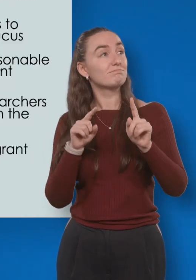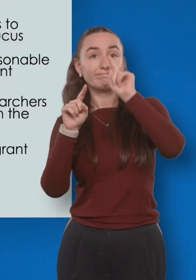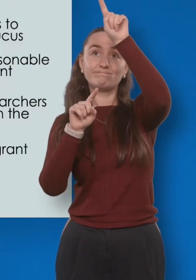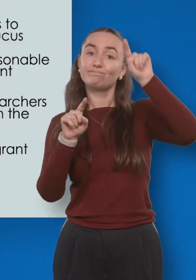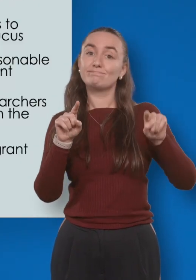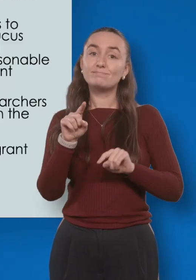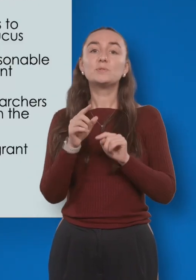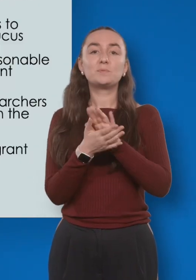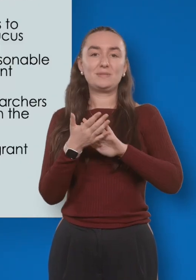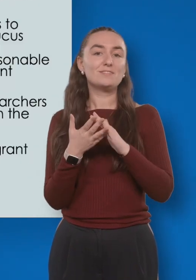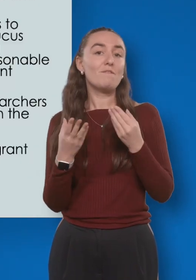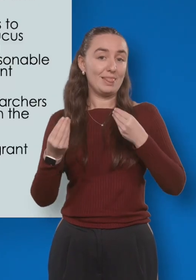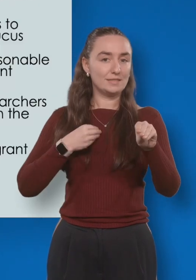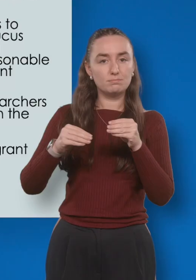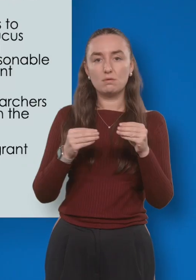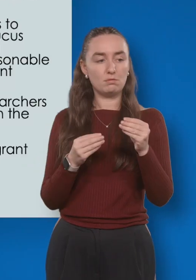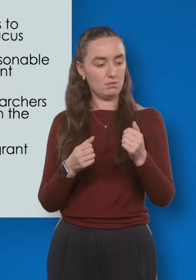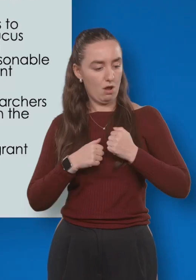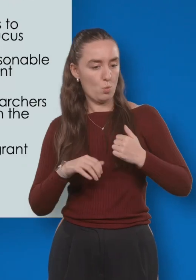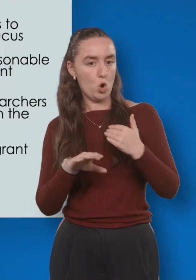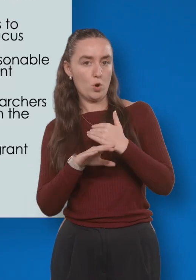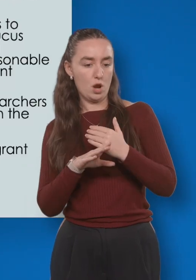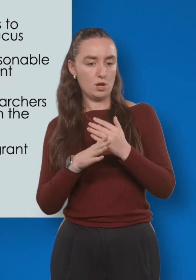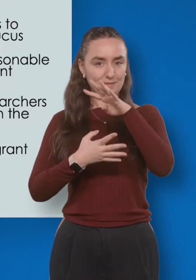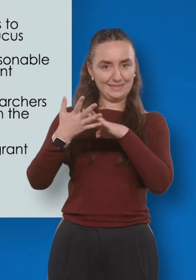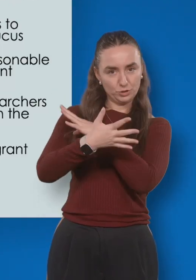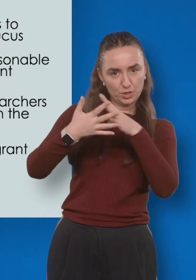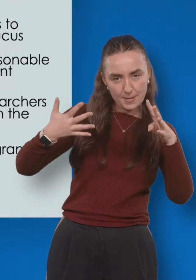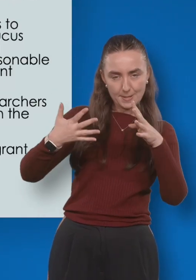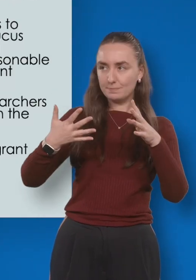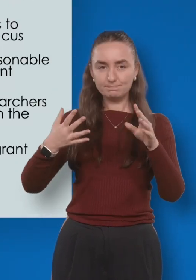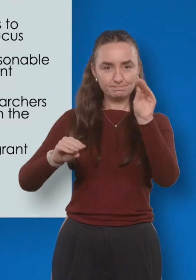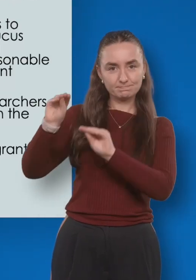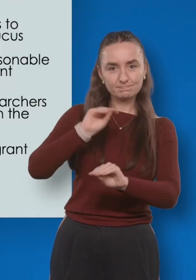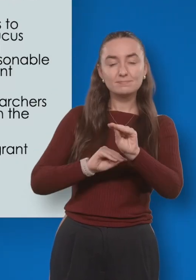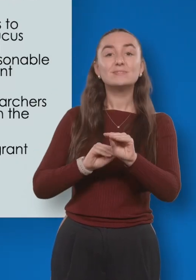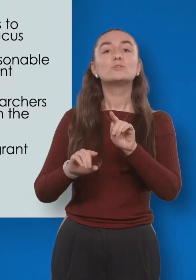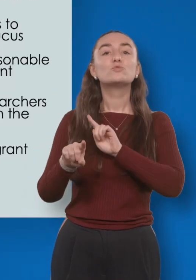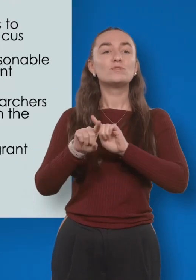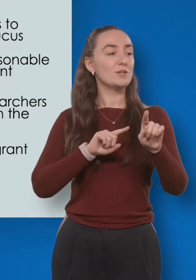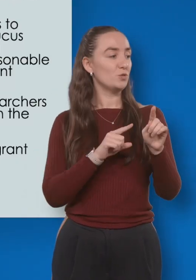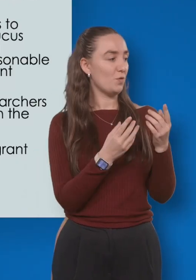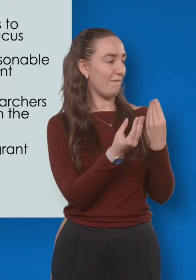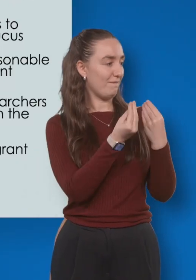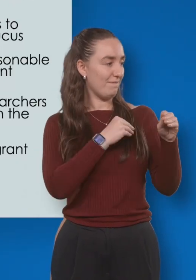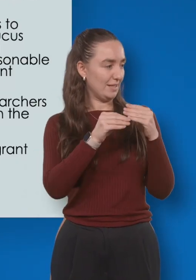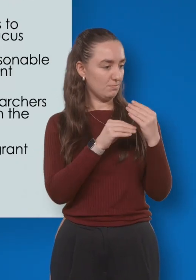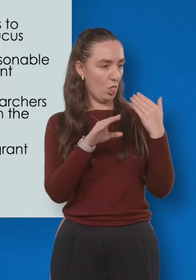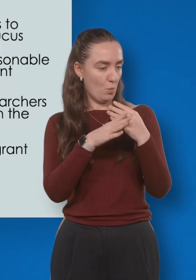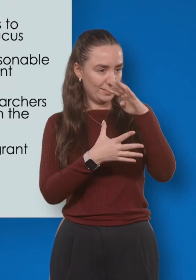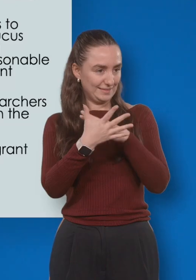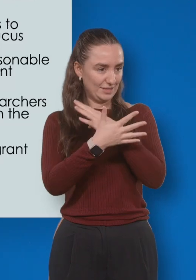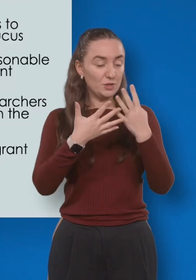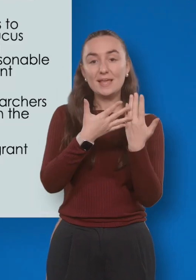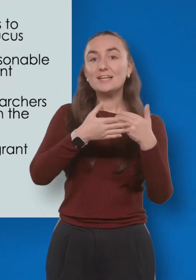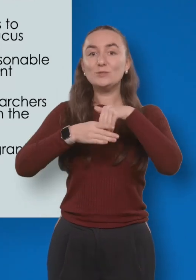lots of flexibility about the way that we work. And also we've tried to incorporate flexibility into our flexible fund. For